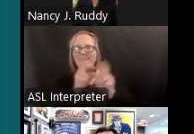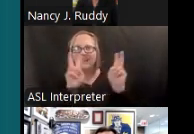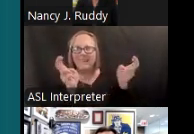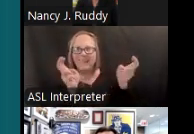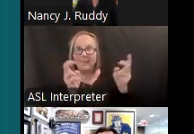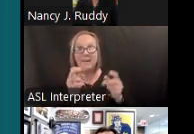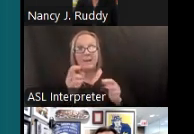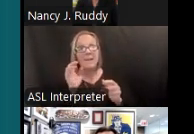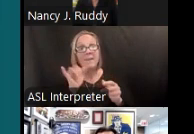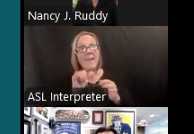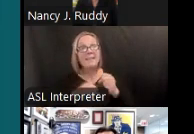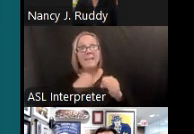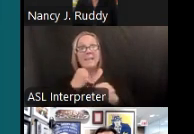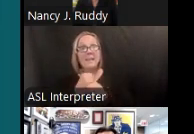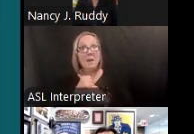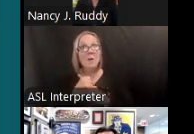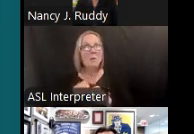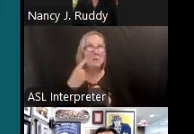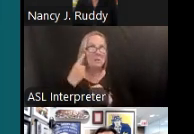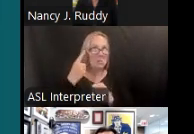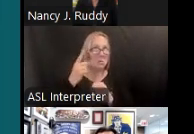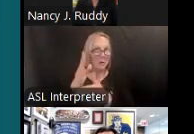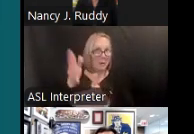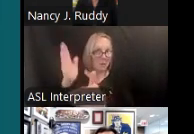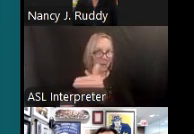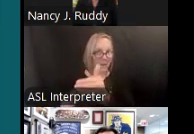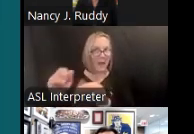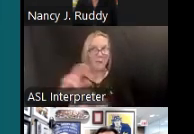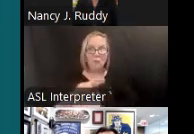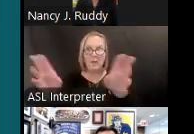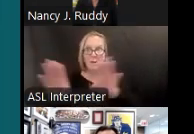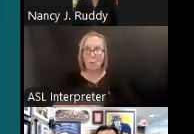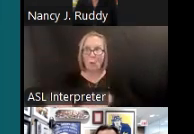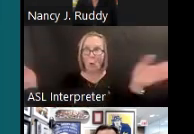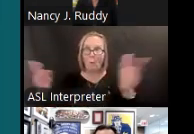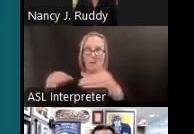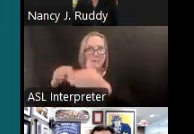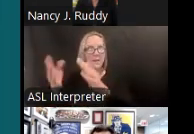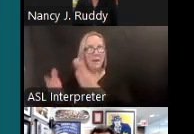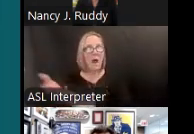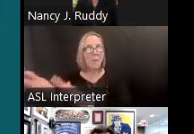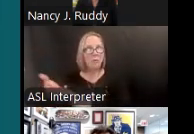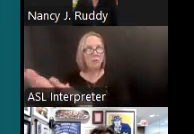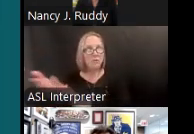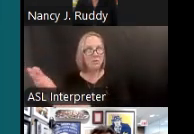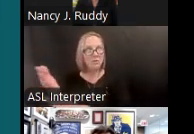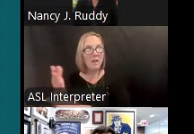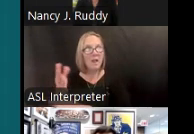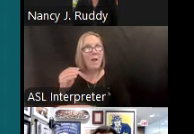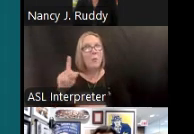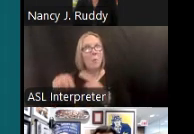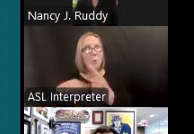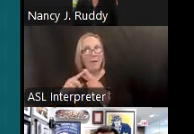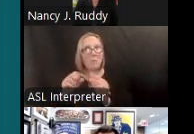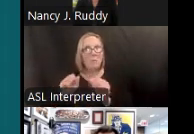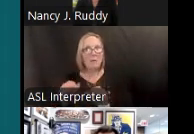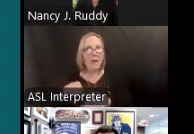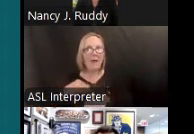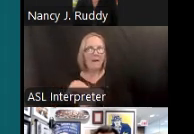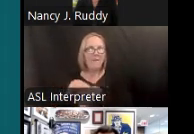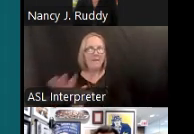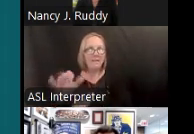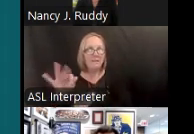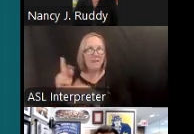future year when the project would be complete and operational, and when the effects of the project would occur. For the